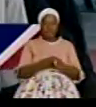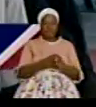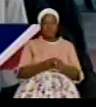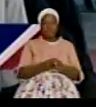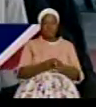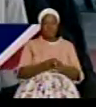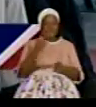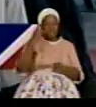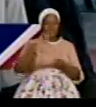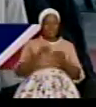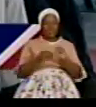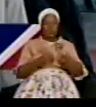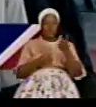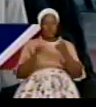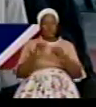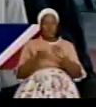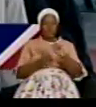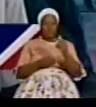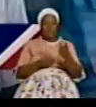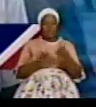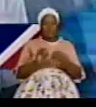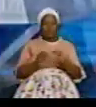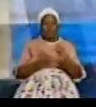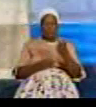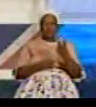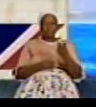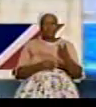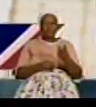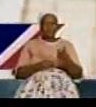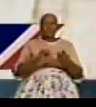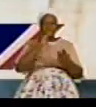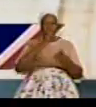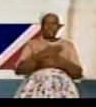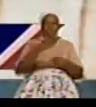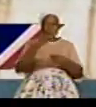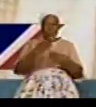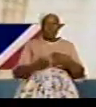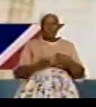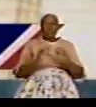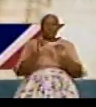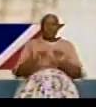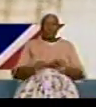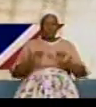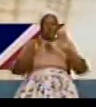at number two here. Number two here is total commitment